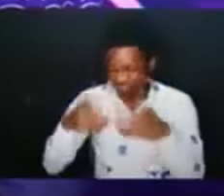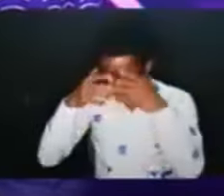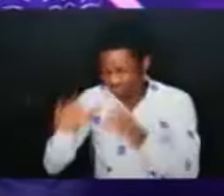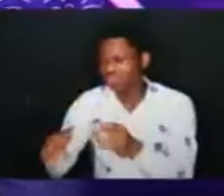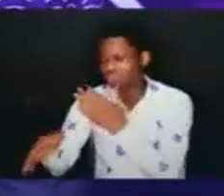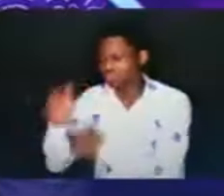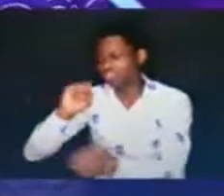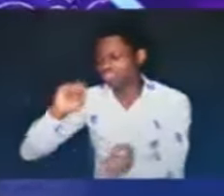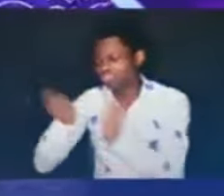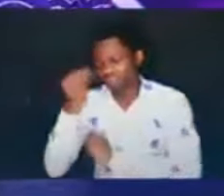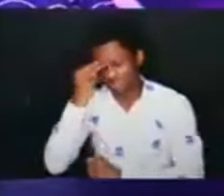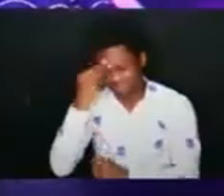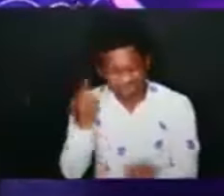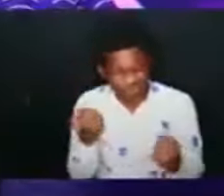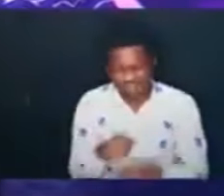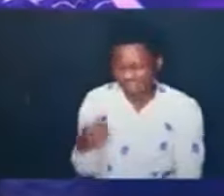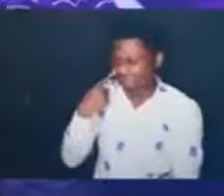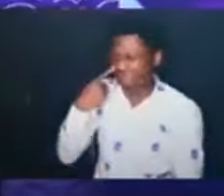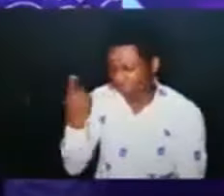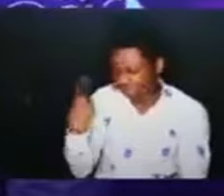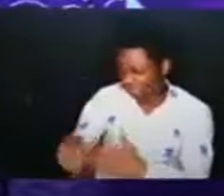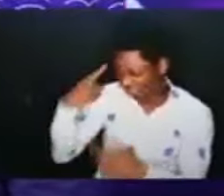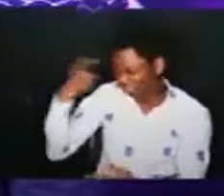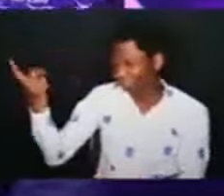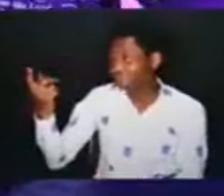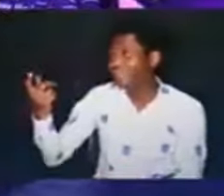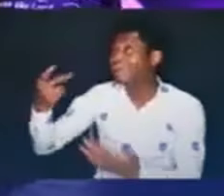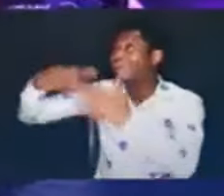let's see what will happen, heaven laughed.